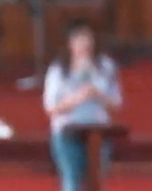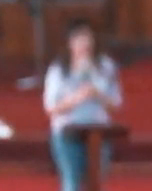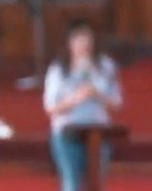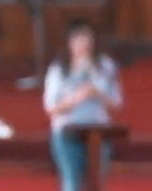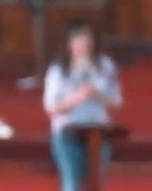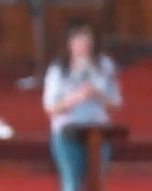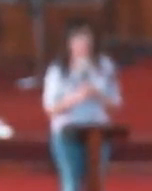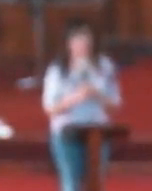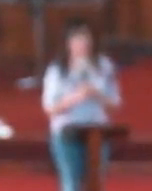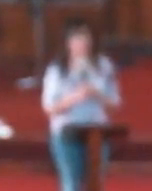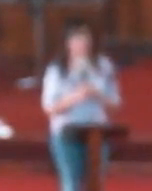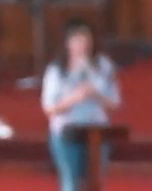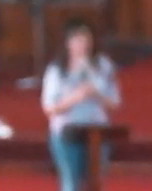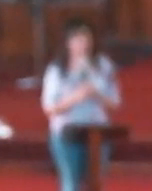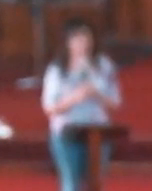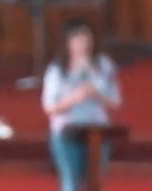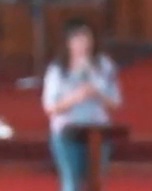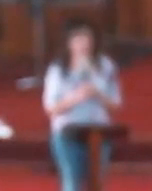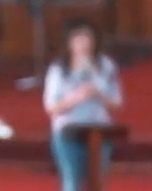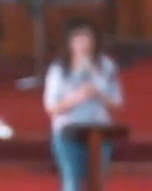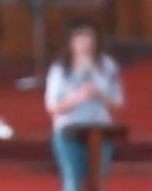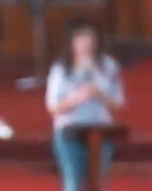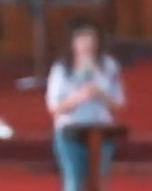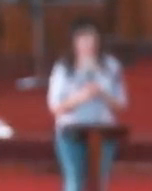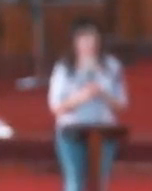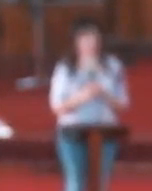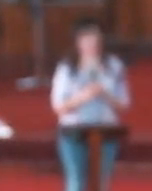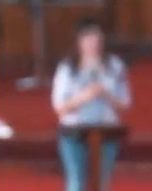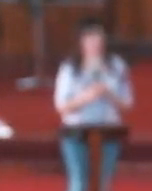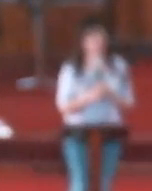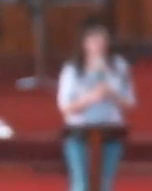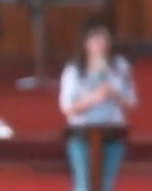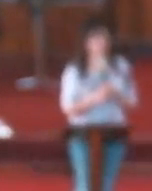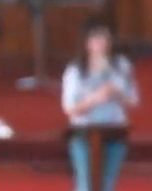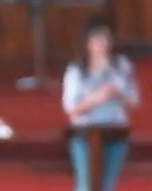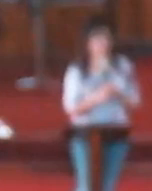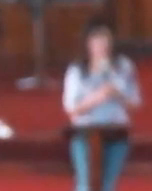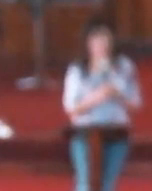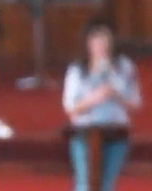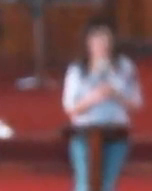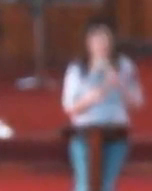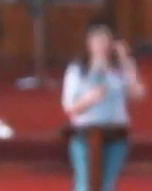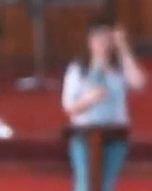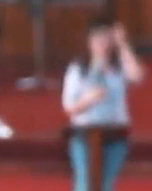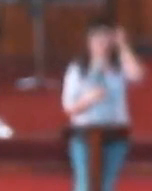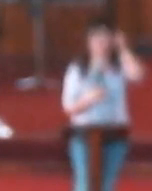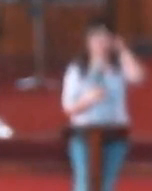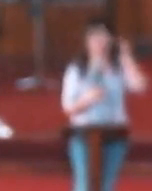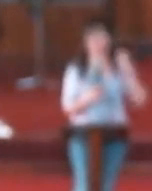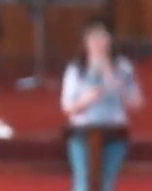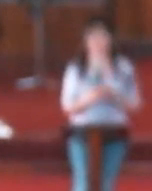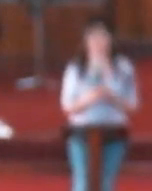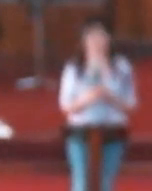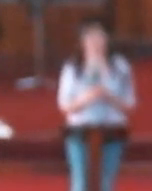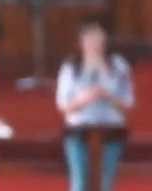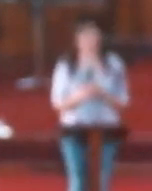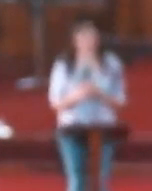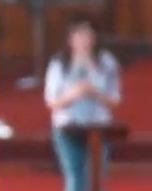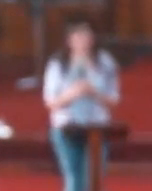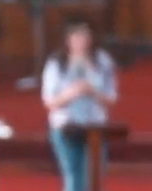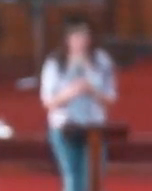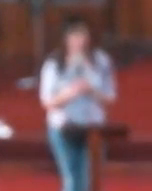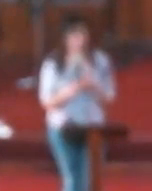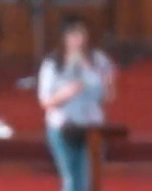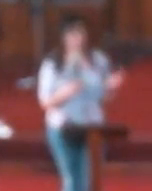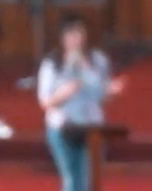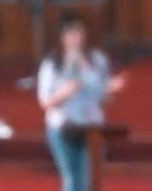hecho, toda la metáfora de que nosotros somos ovejas y él es pastor es una metáfora muy fuerte de tapa a tapa en la Biblia. Yeah,